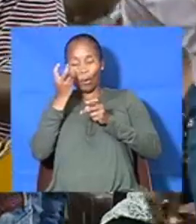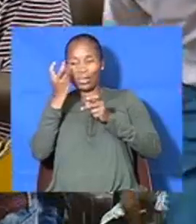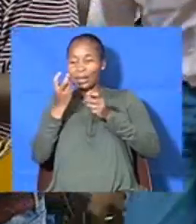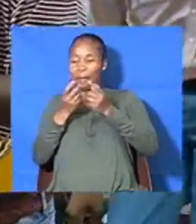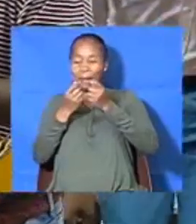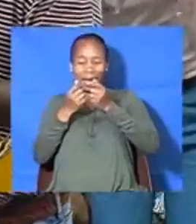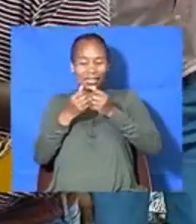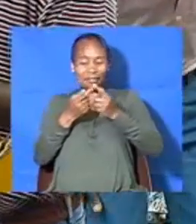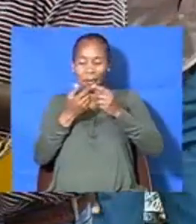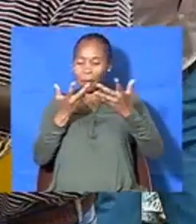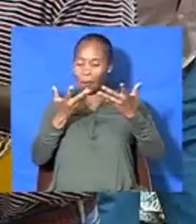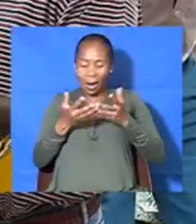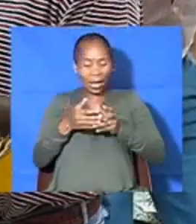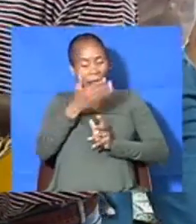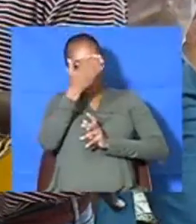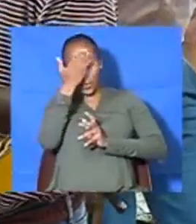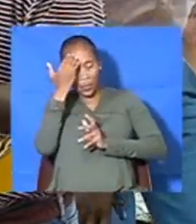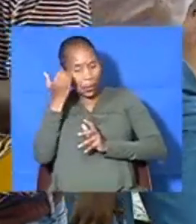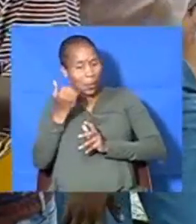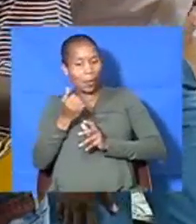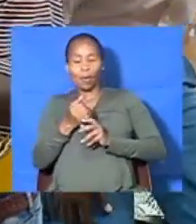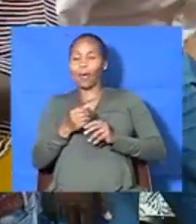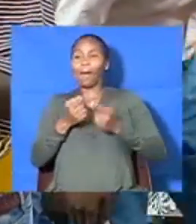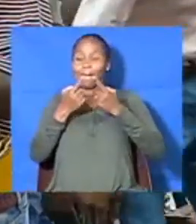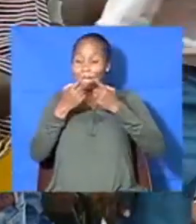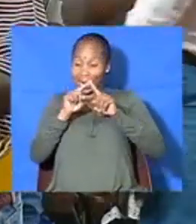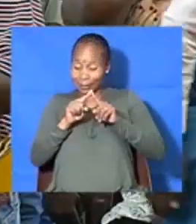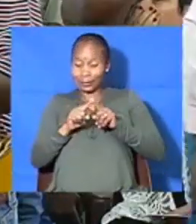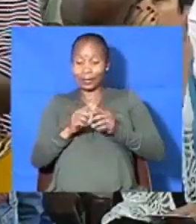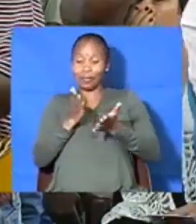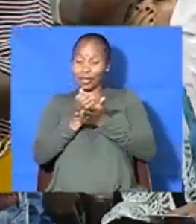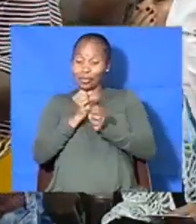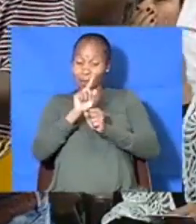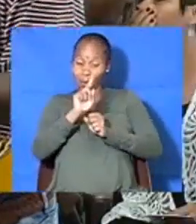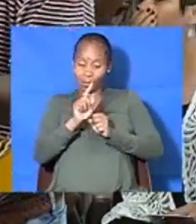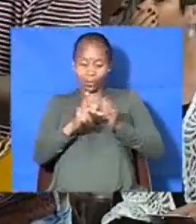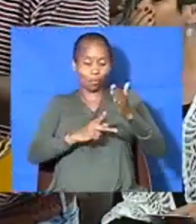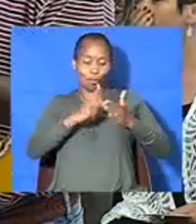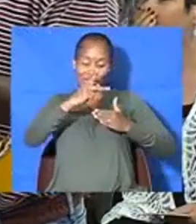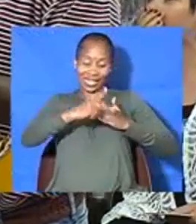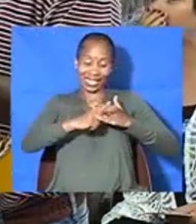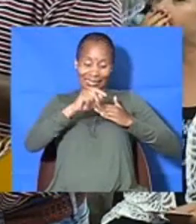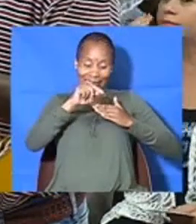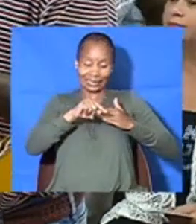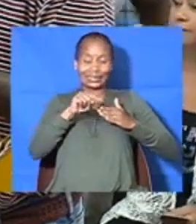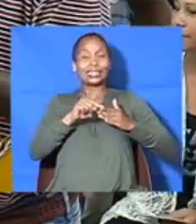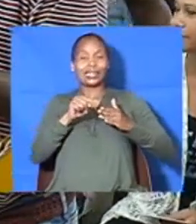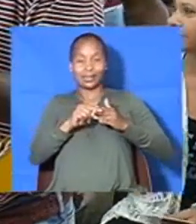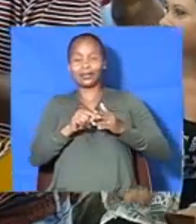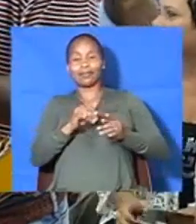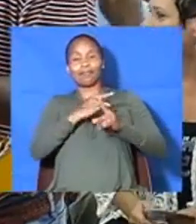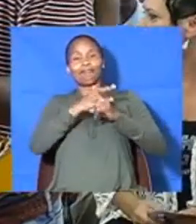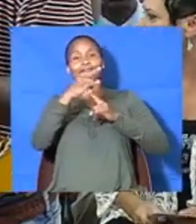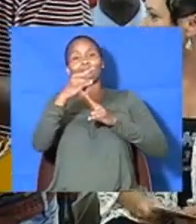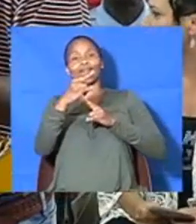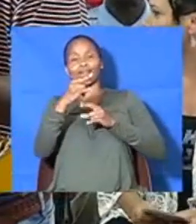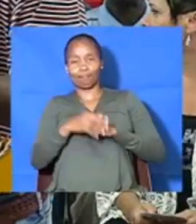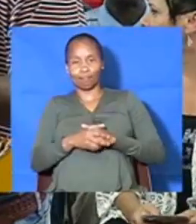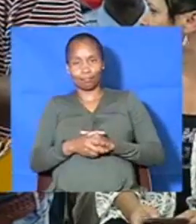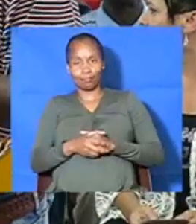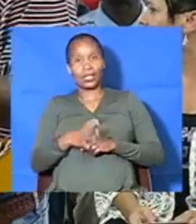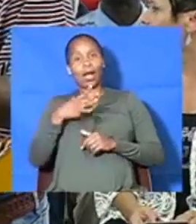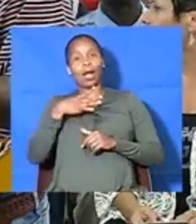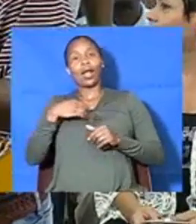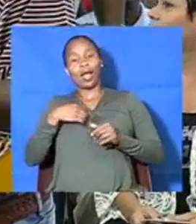and the Bible says, when there is an air pollution, it will cause a